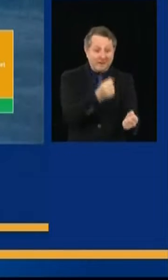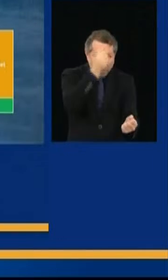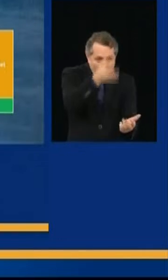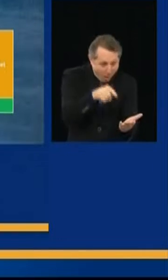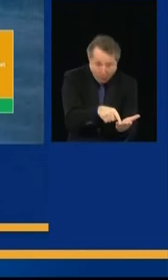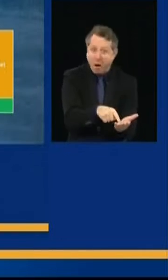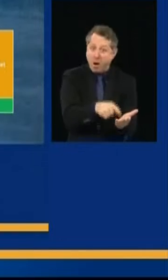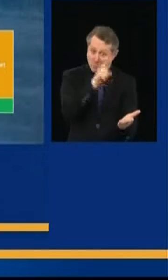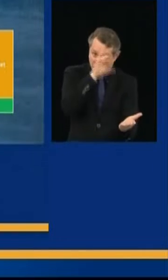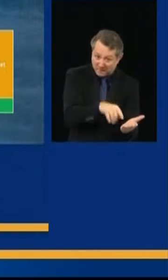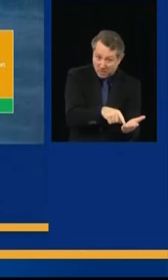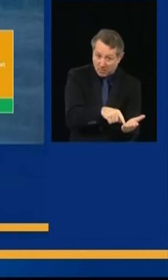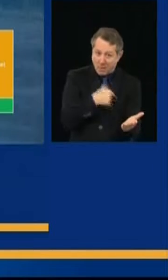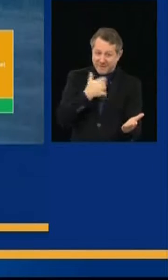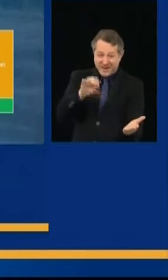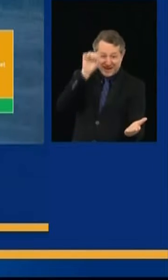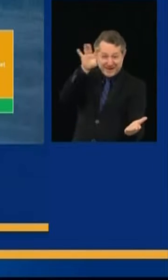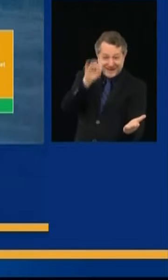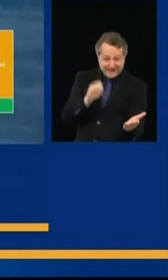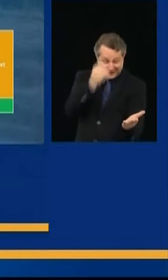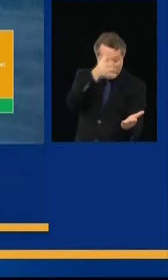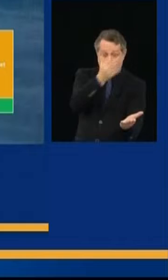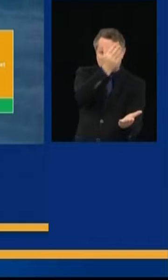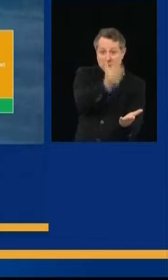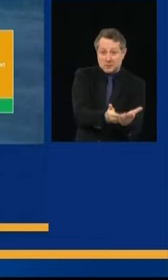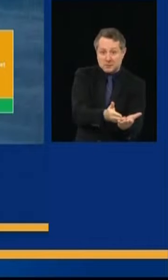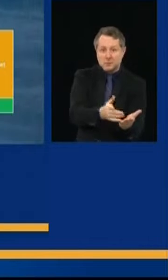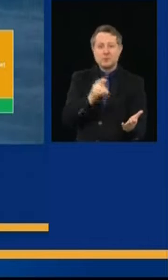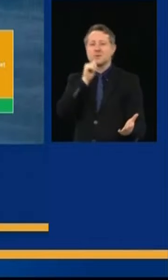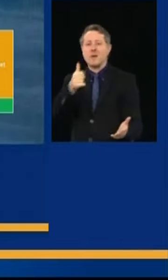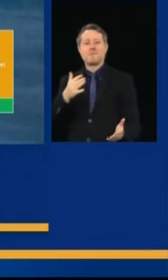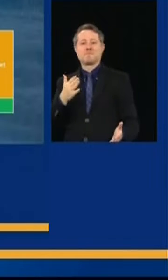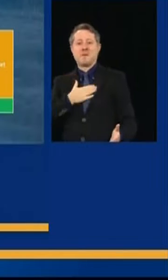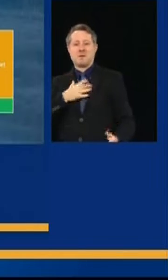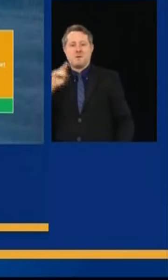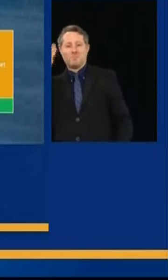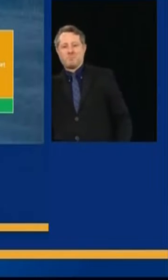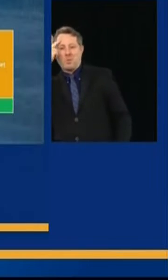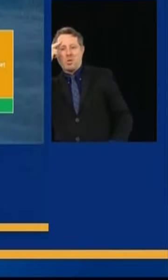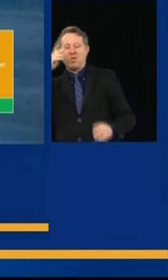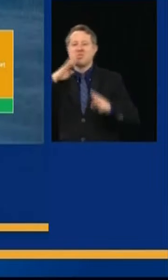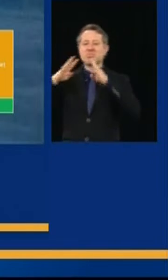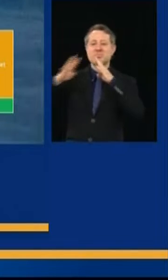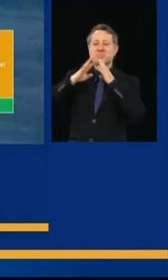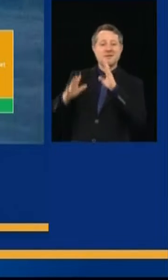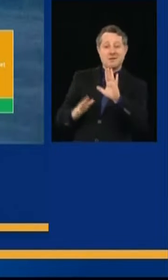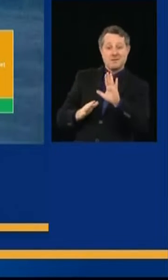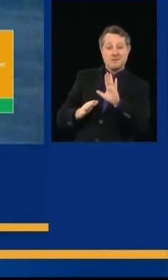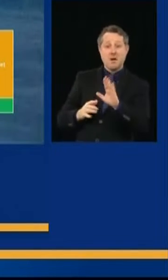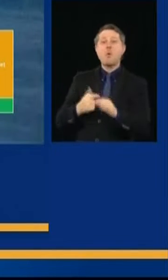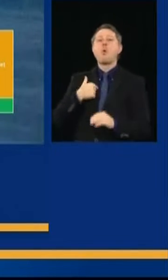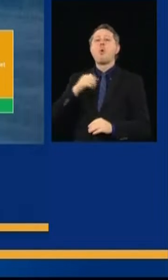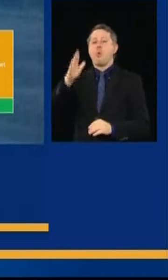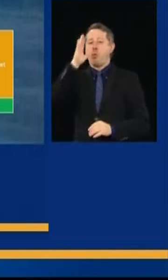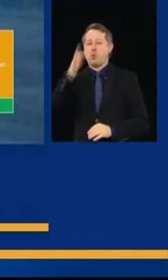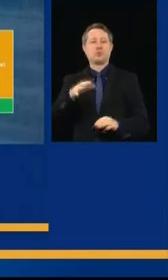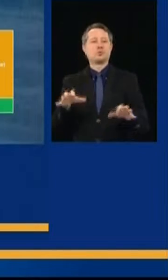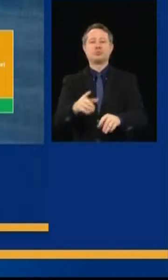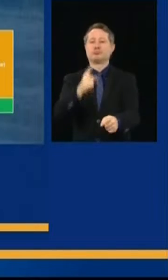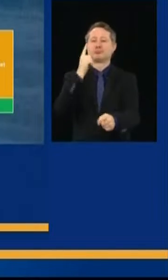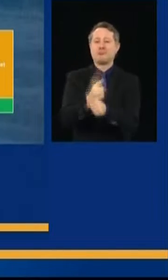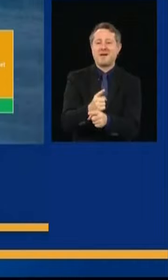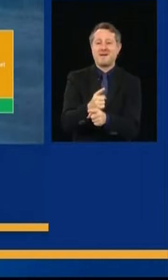as opposed to some type of political jargon, they will do the right thing. And they have. And that's